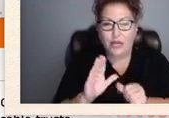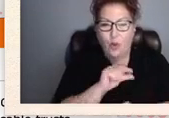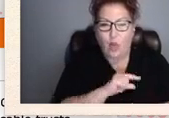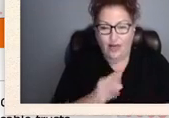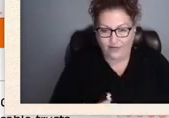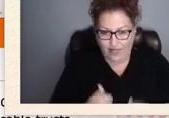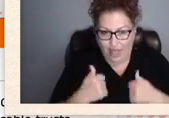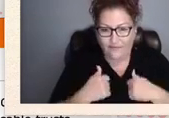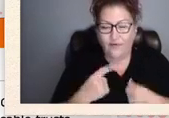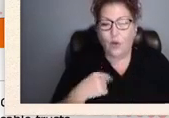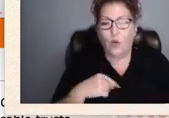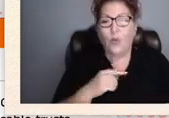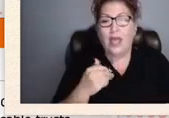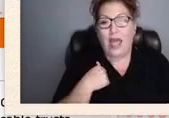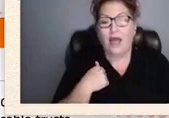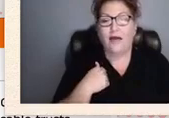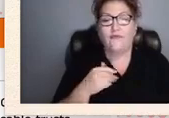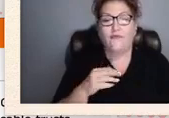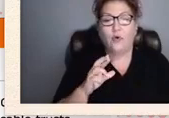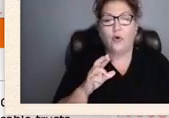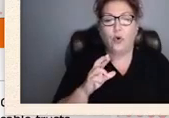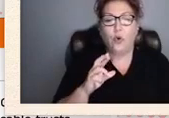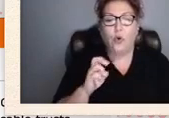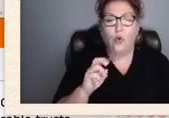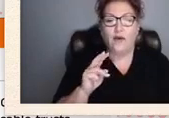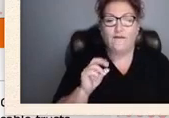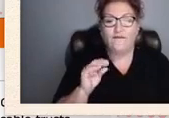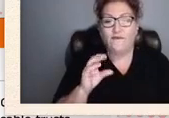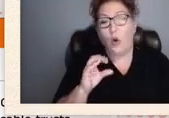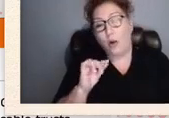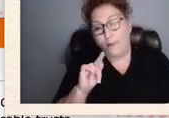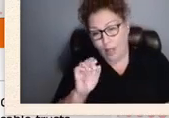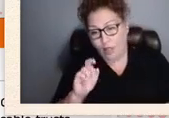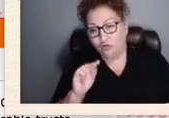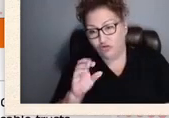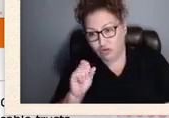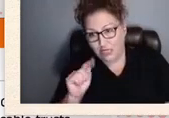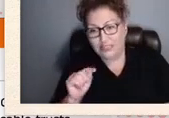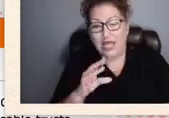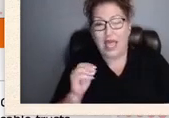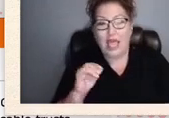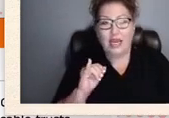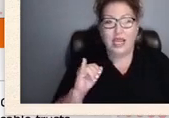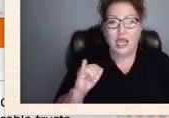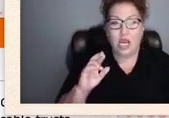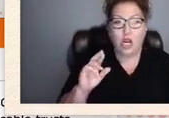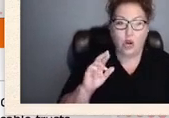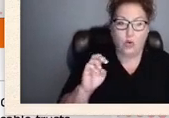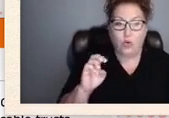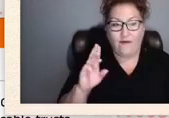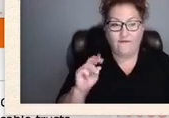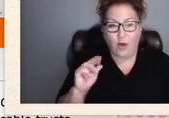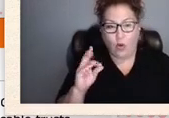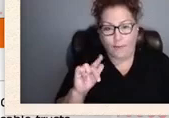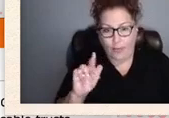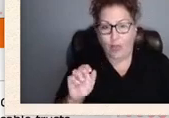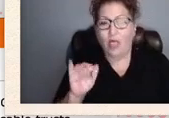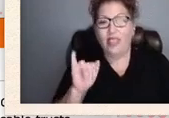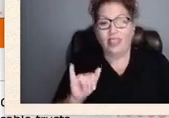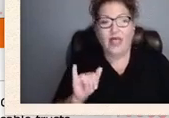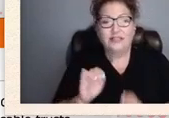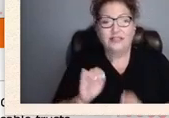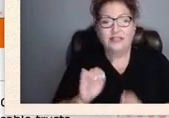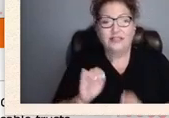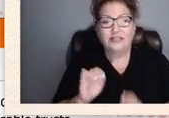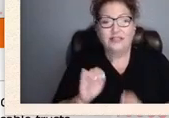we have revocable trusts and irrevocable trusts, such as special needs trusts, are examples of trusts that can maintain one's eligibility